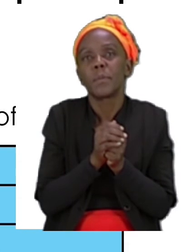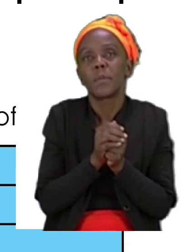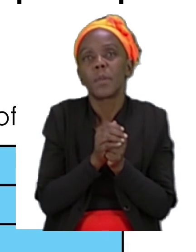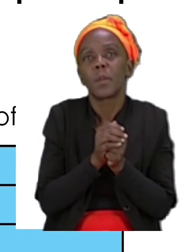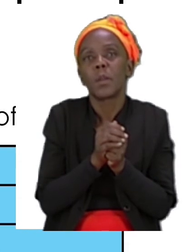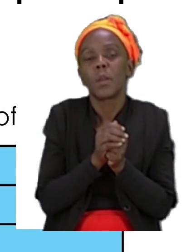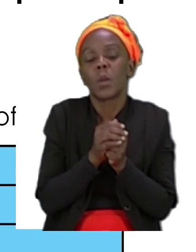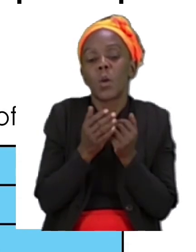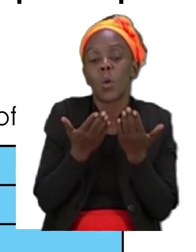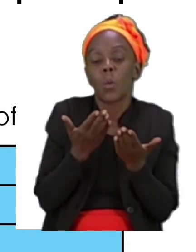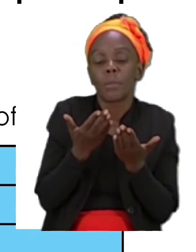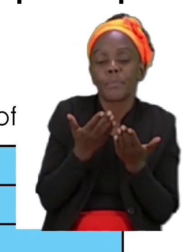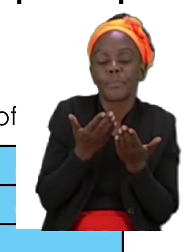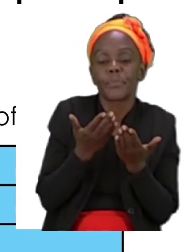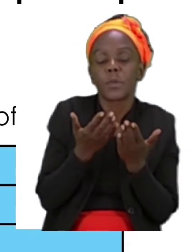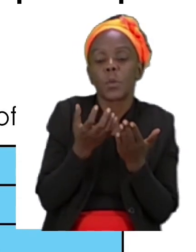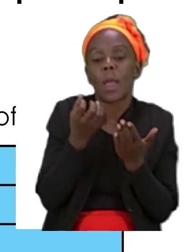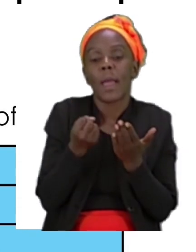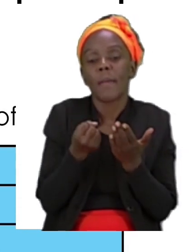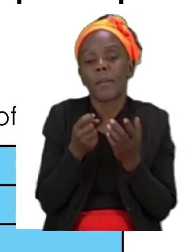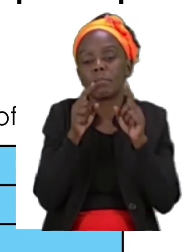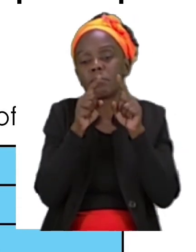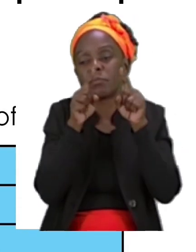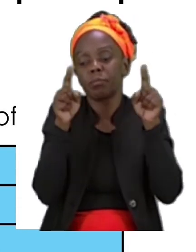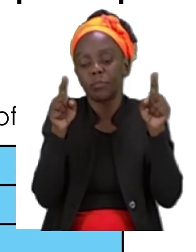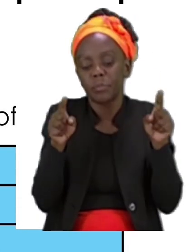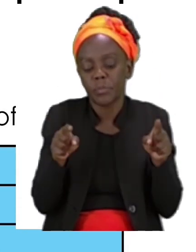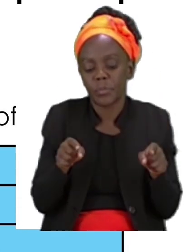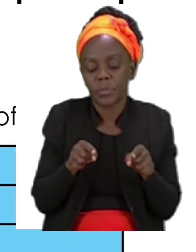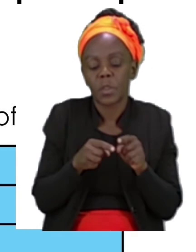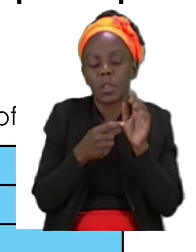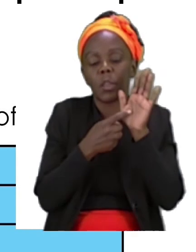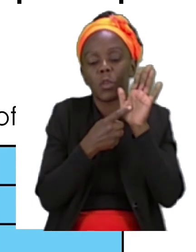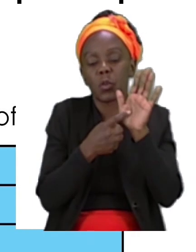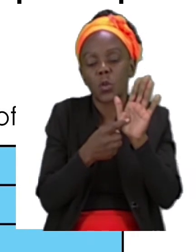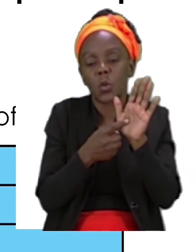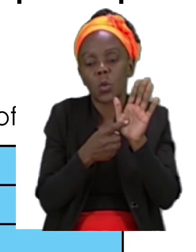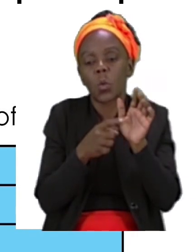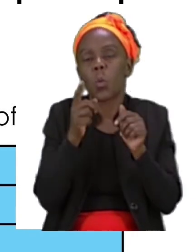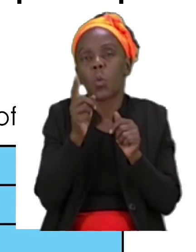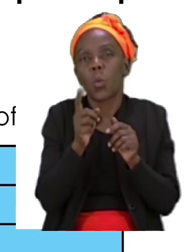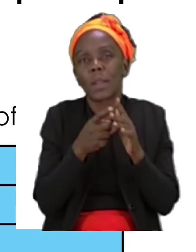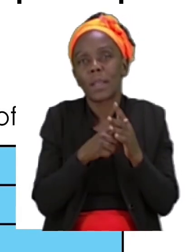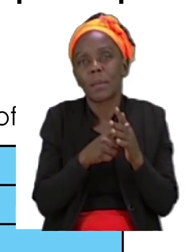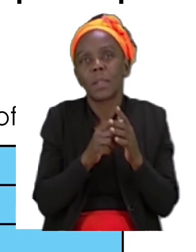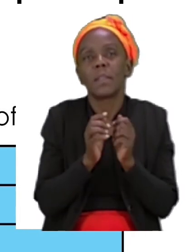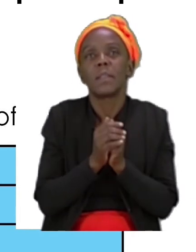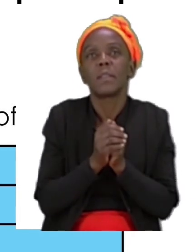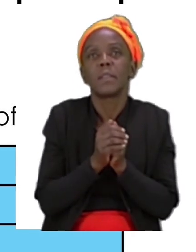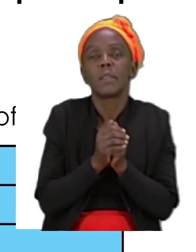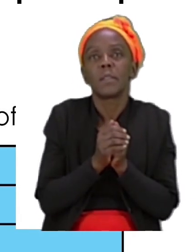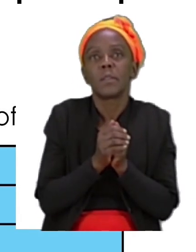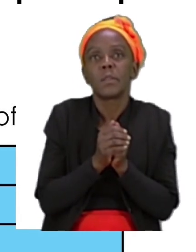that shows what we have been up to. In this case, this is Amber's graph showing